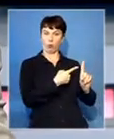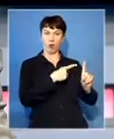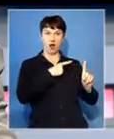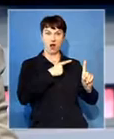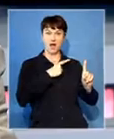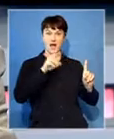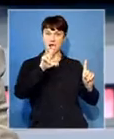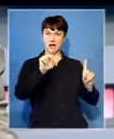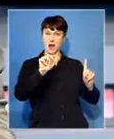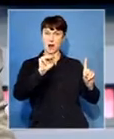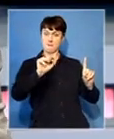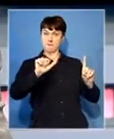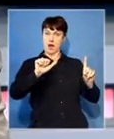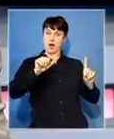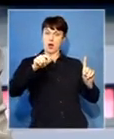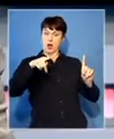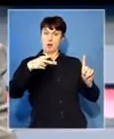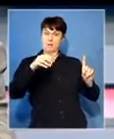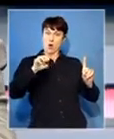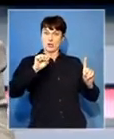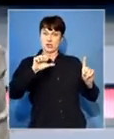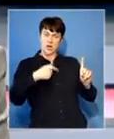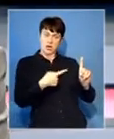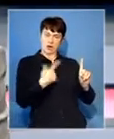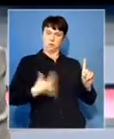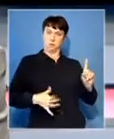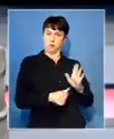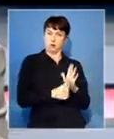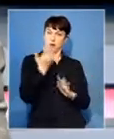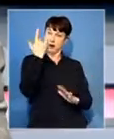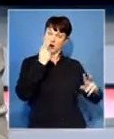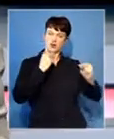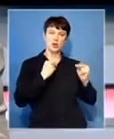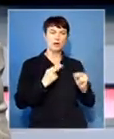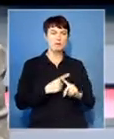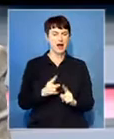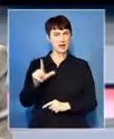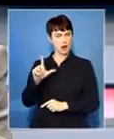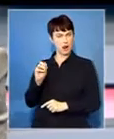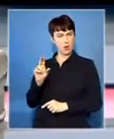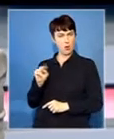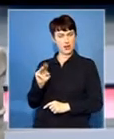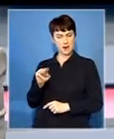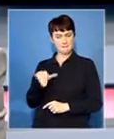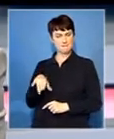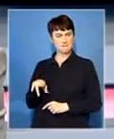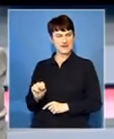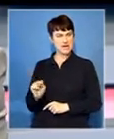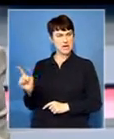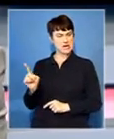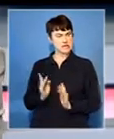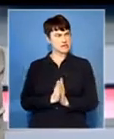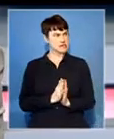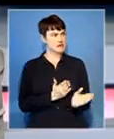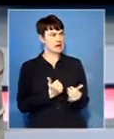because Cyril Ramaphosa and others put us where we are. But at a crucial time when Lonmin needed you, a seasoned negotiator